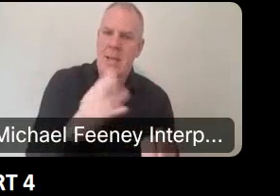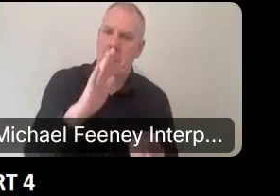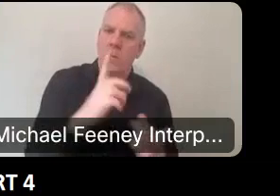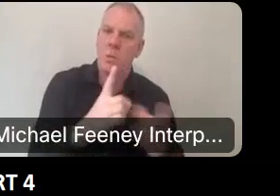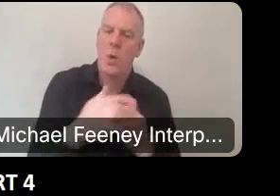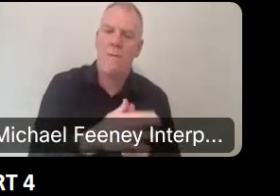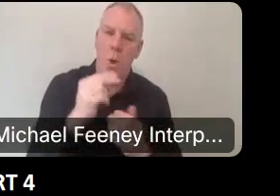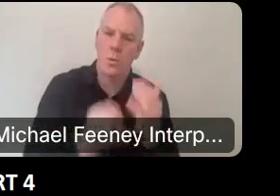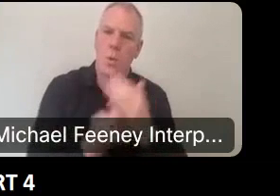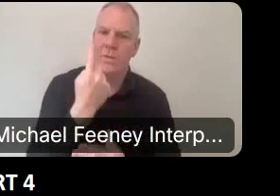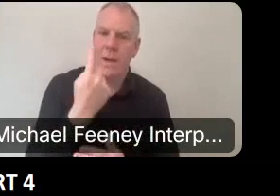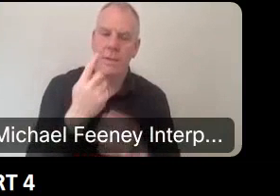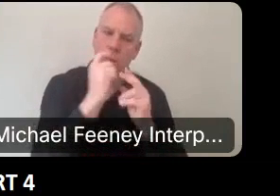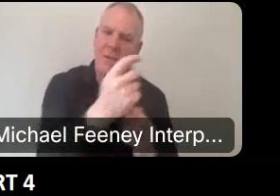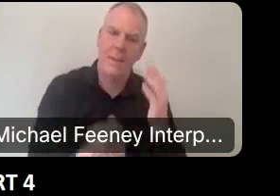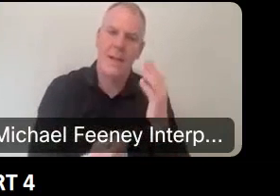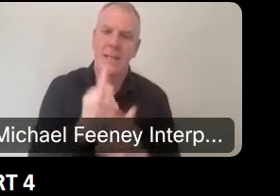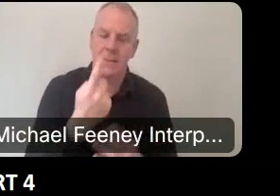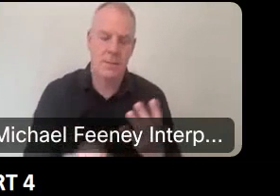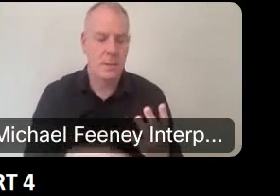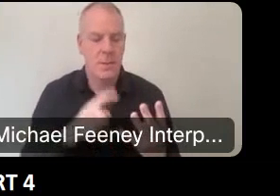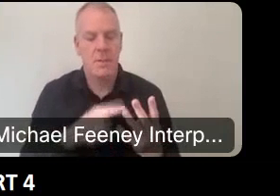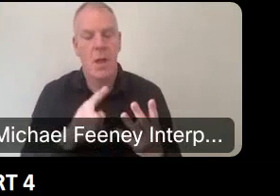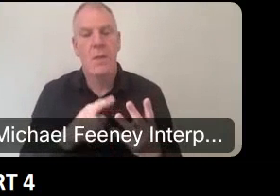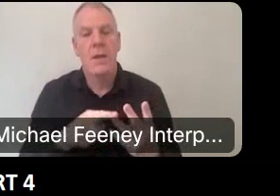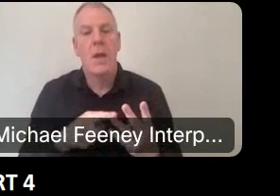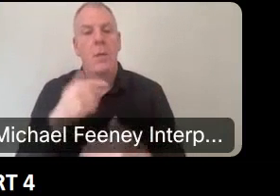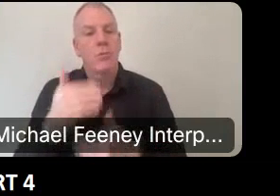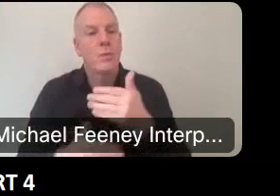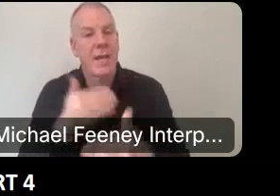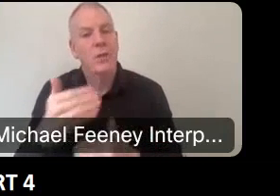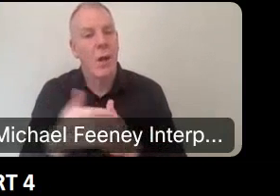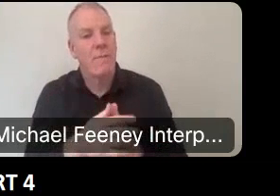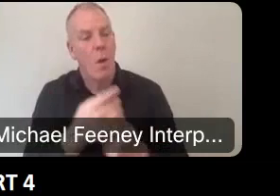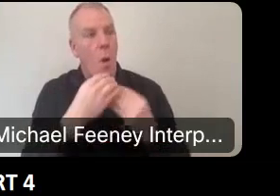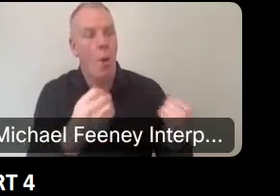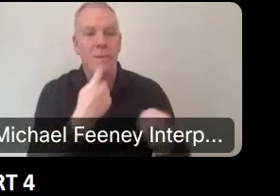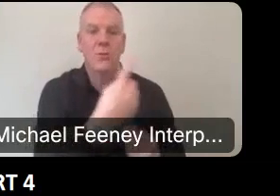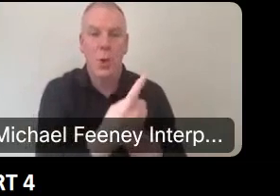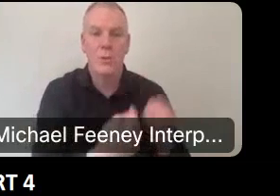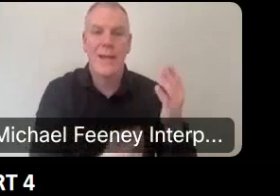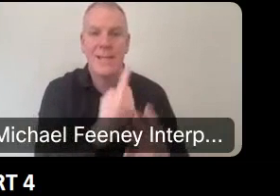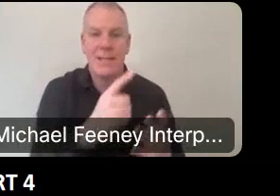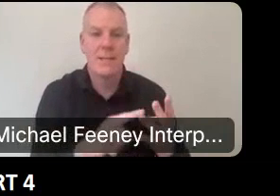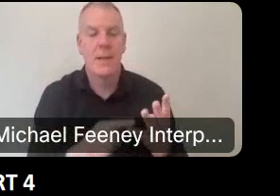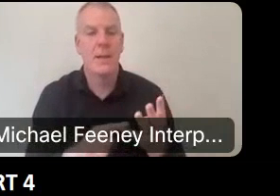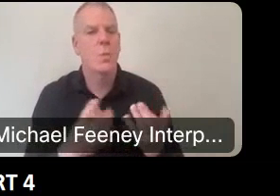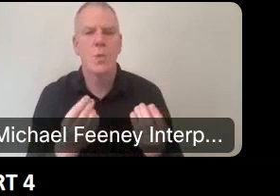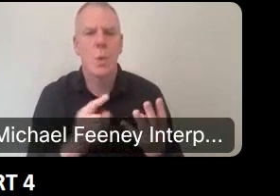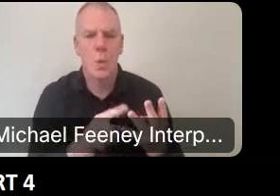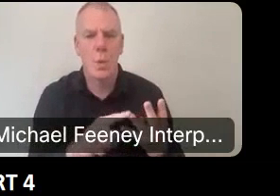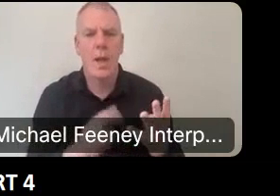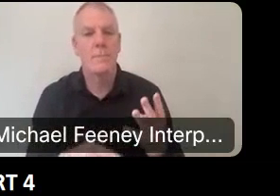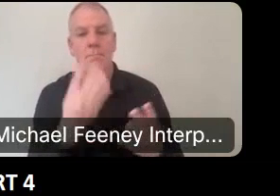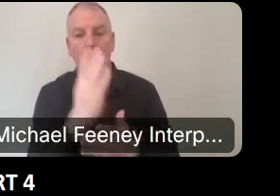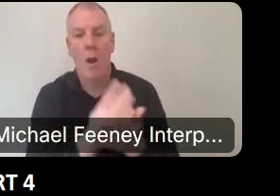incidents. The Part 3, the procedure for making open disclosure of a notifiable incident. Part 4 is then actually the reporting to